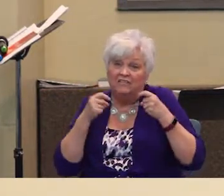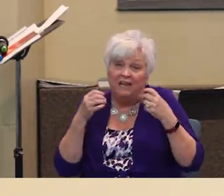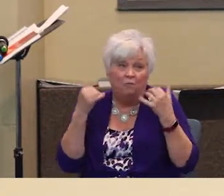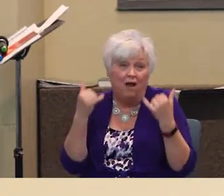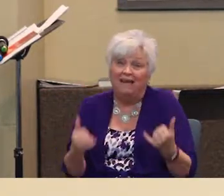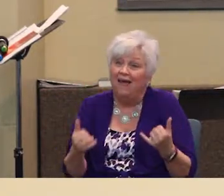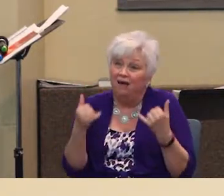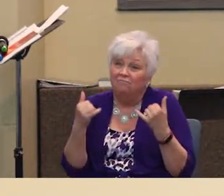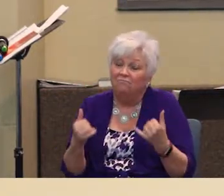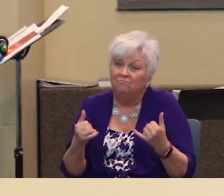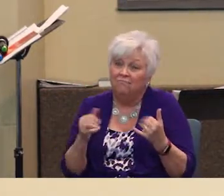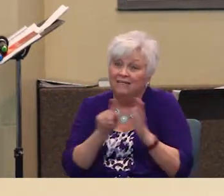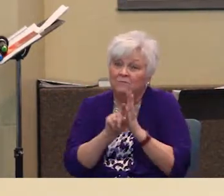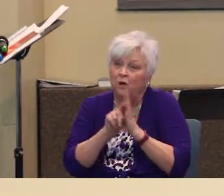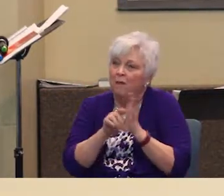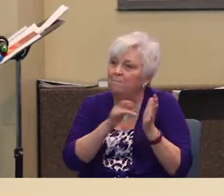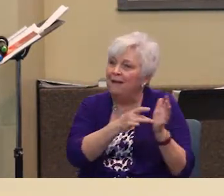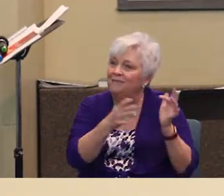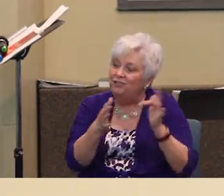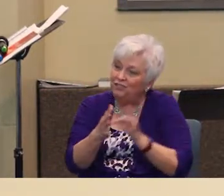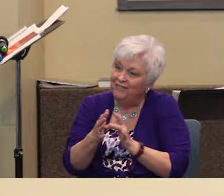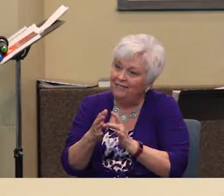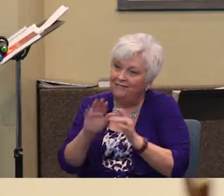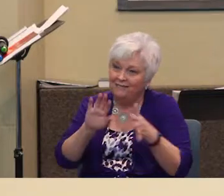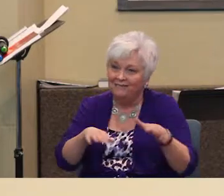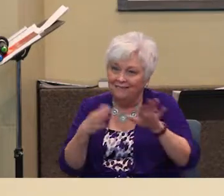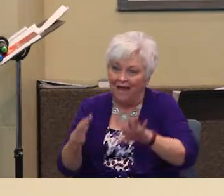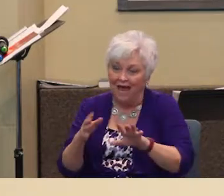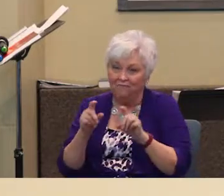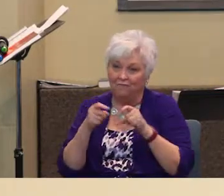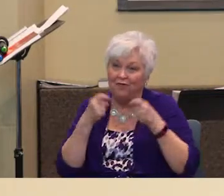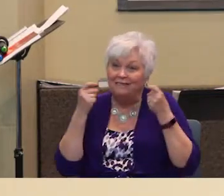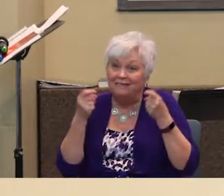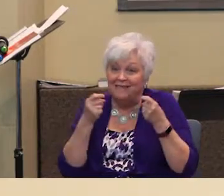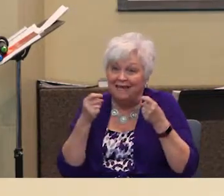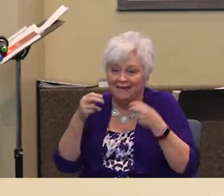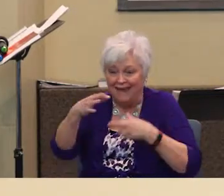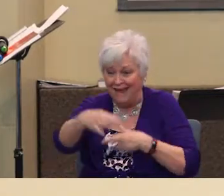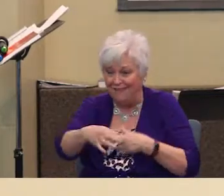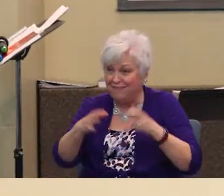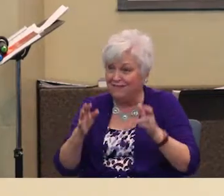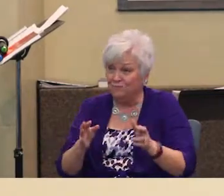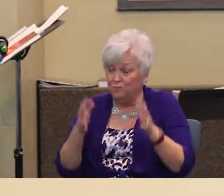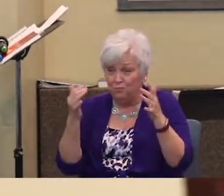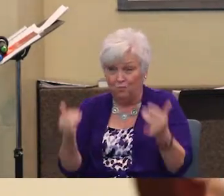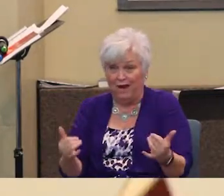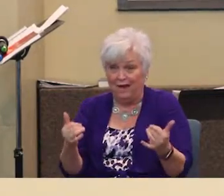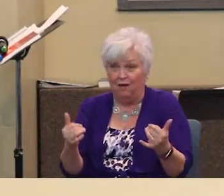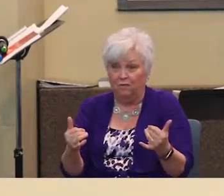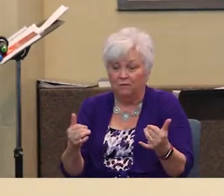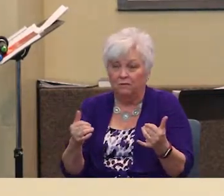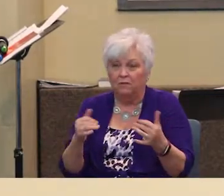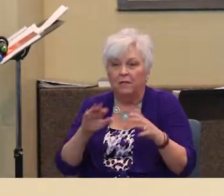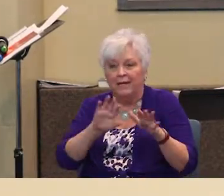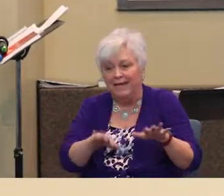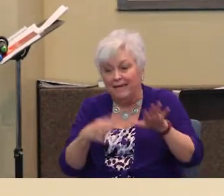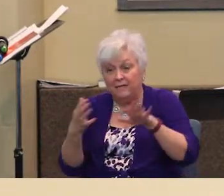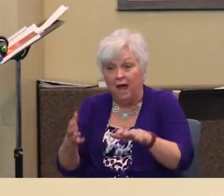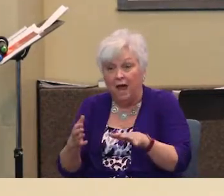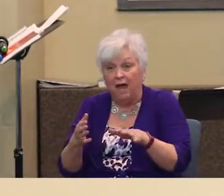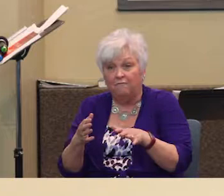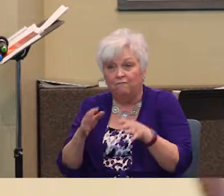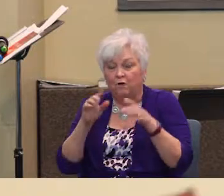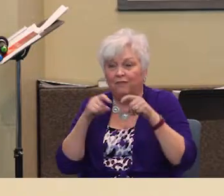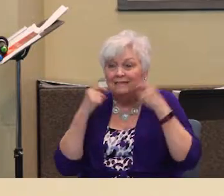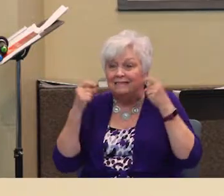But Jesus died for the sin that's in this room. He died for the sin that's in this valley. He died